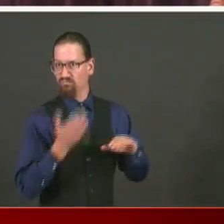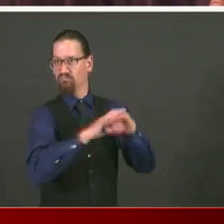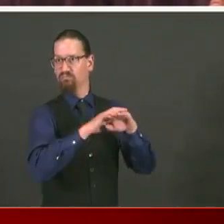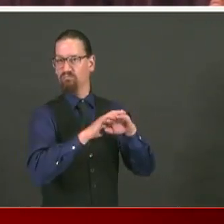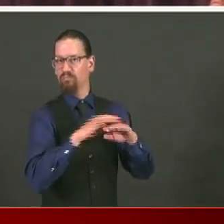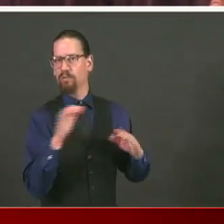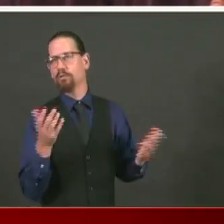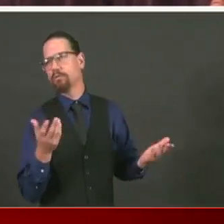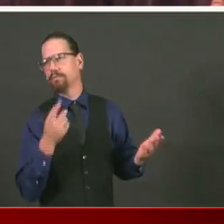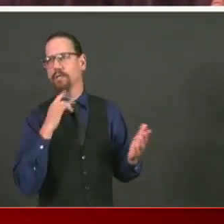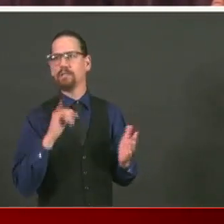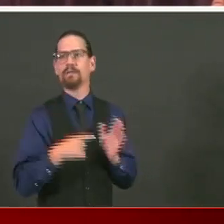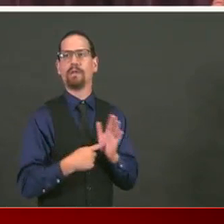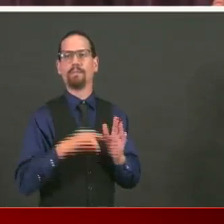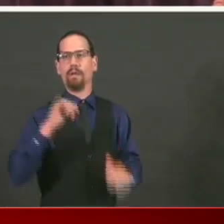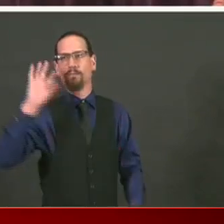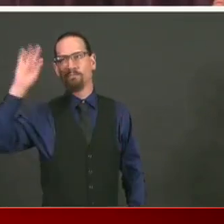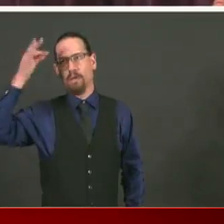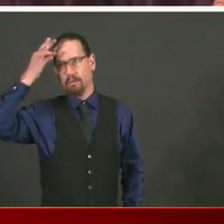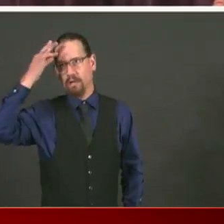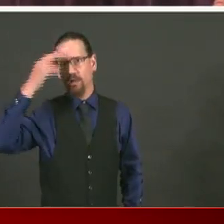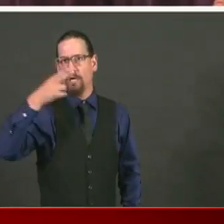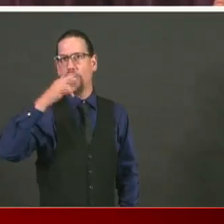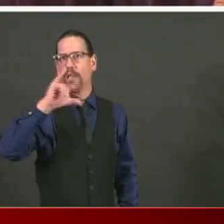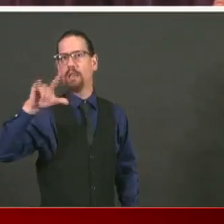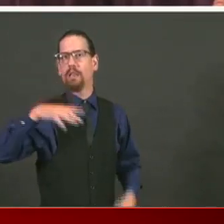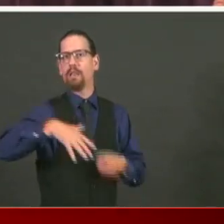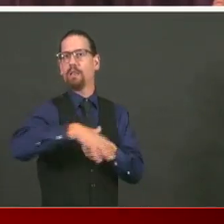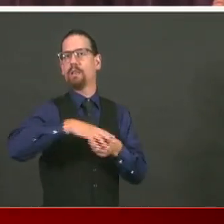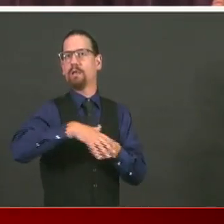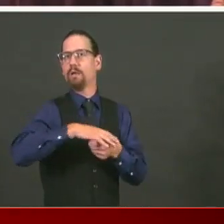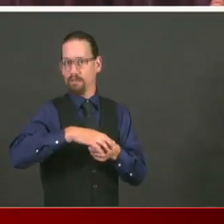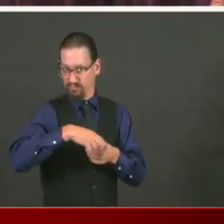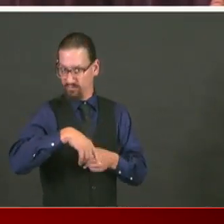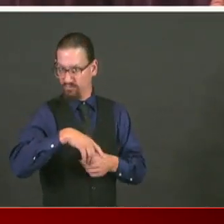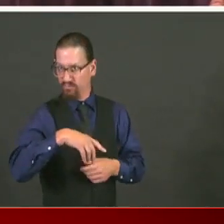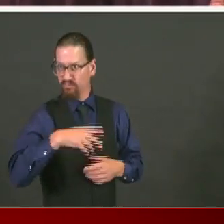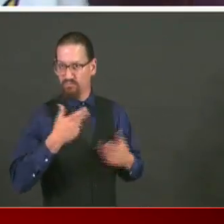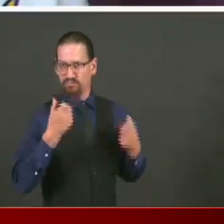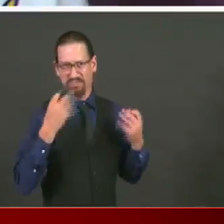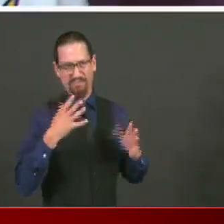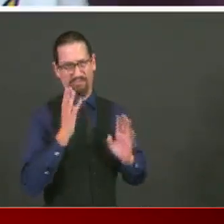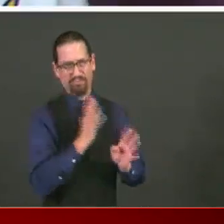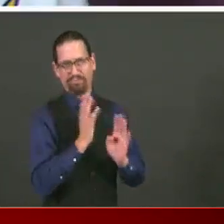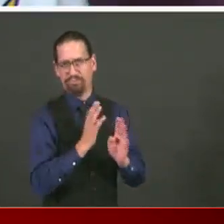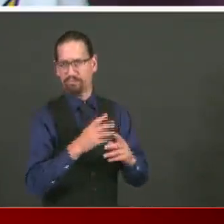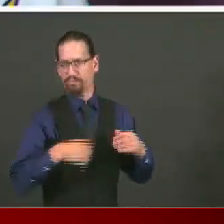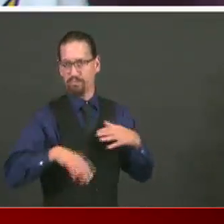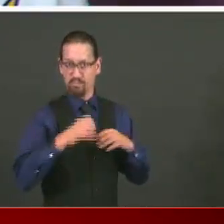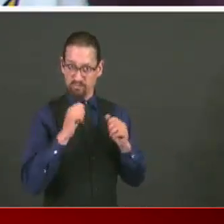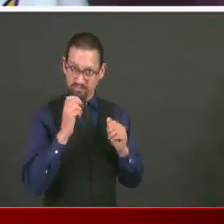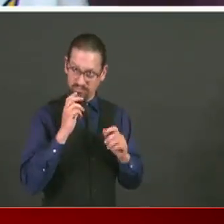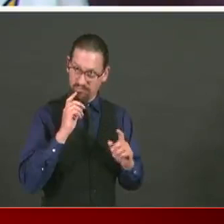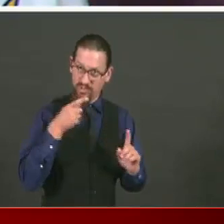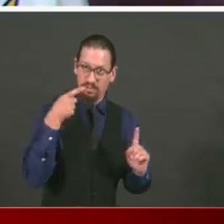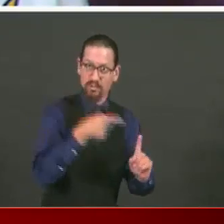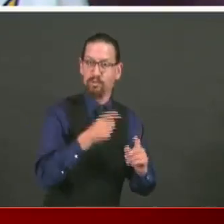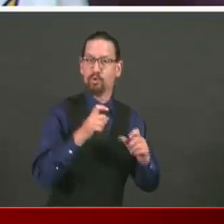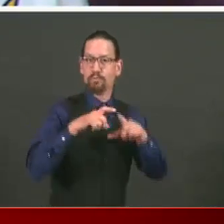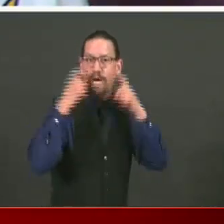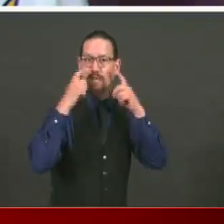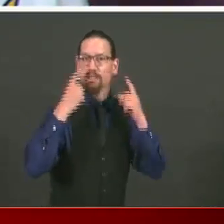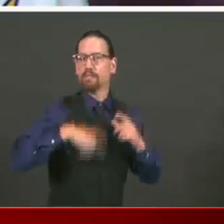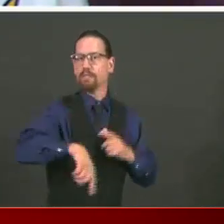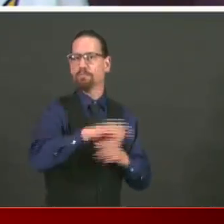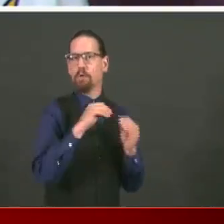the weekends in large groups without masks. Is there going to be enforcement in places other than the two beaches? We are looking to get to all of